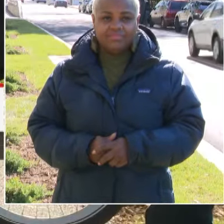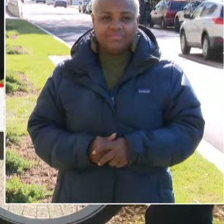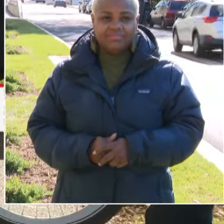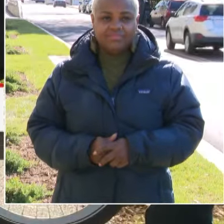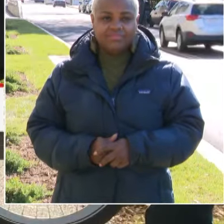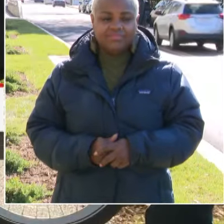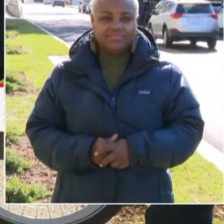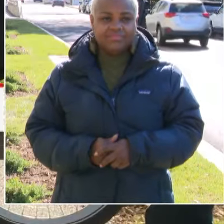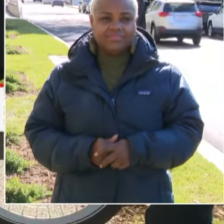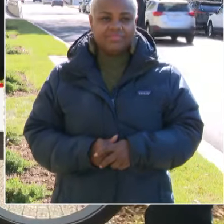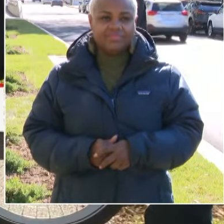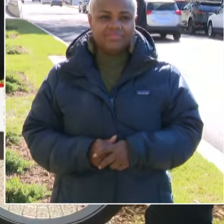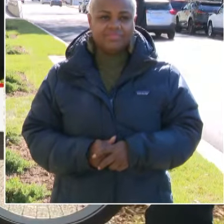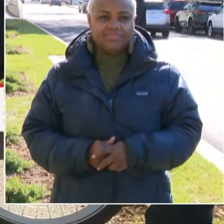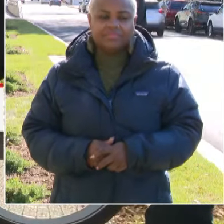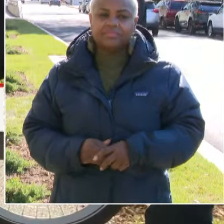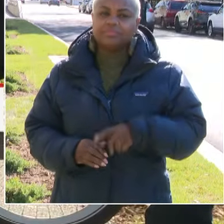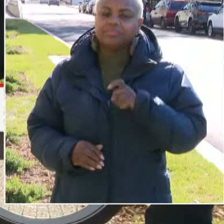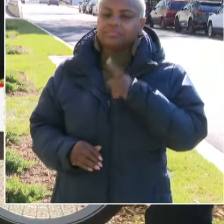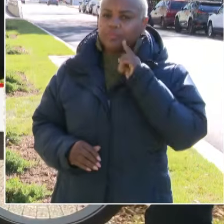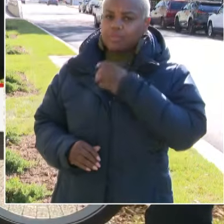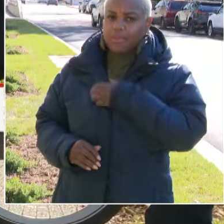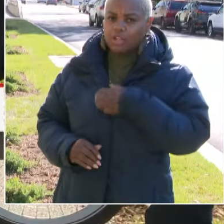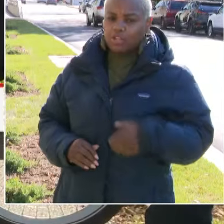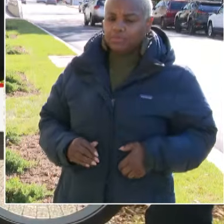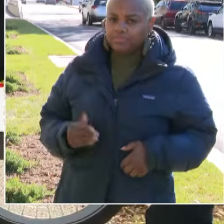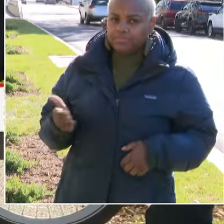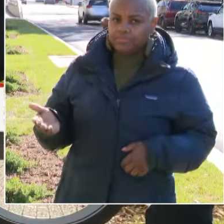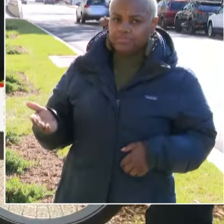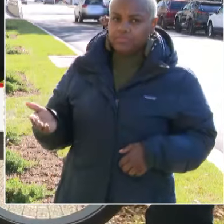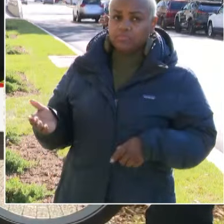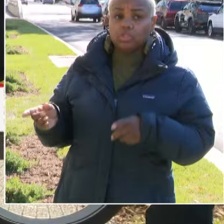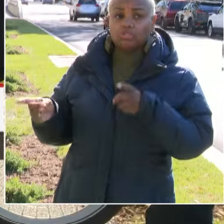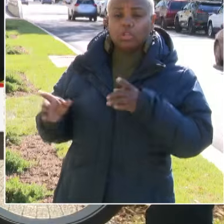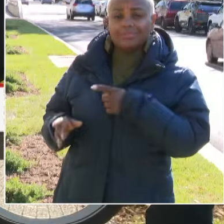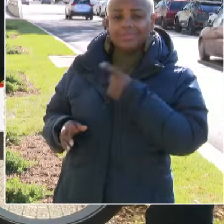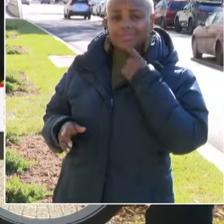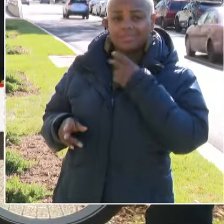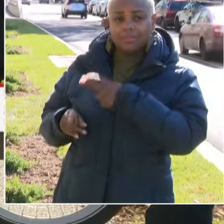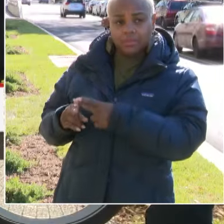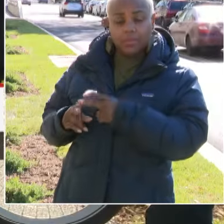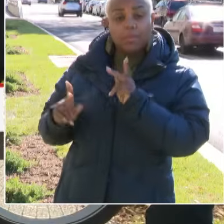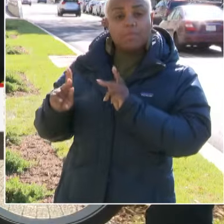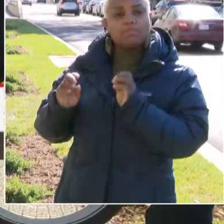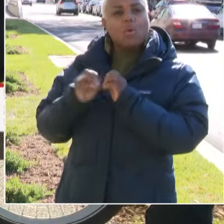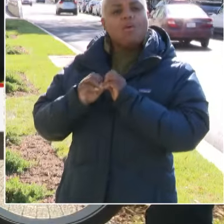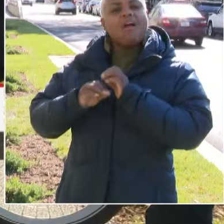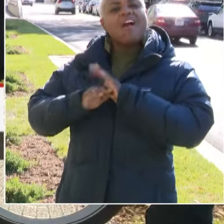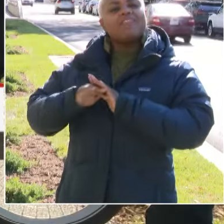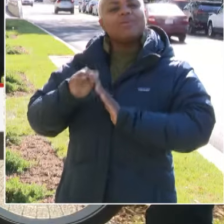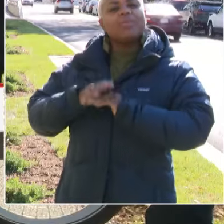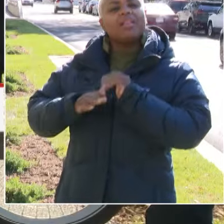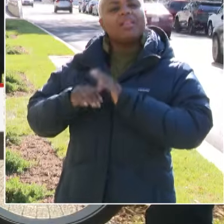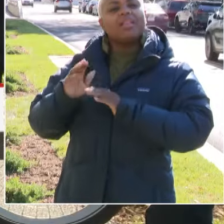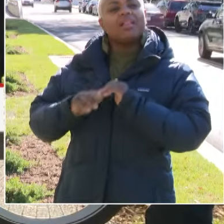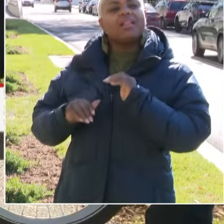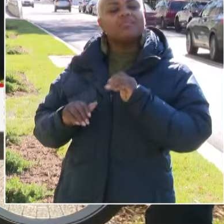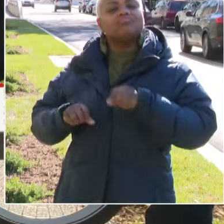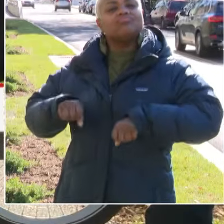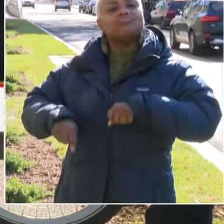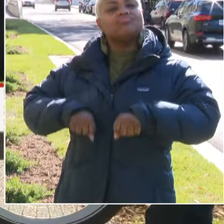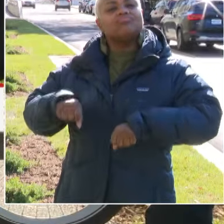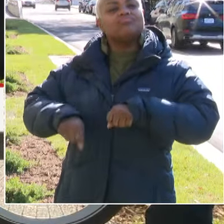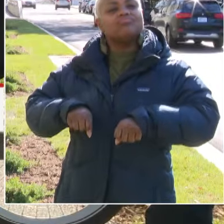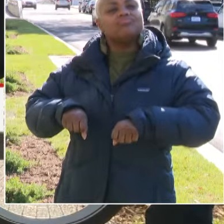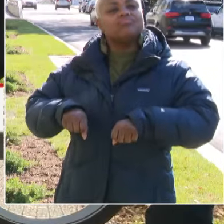Hi, for the mayor. The director mentioned people being more comfortable on the MBT. Have you been working